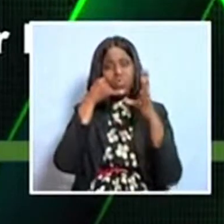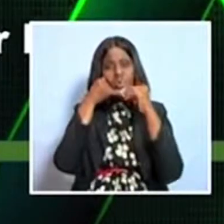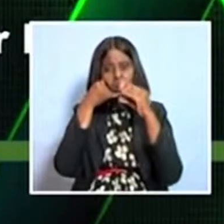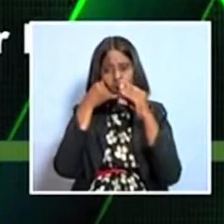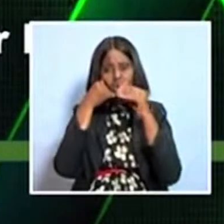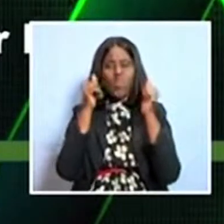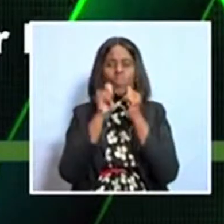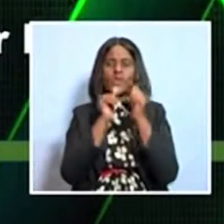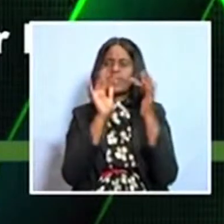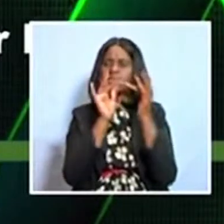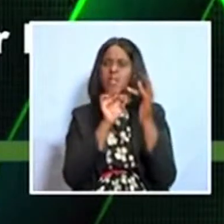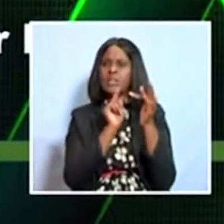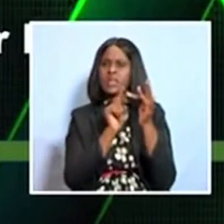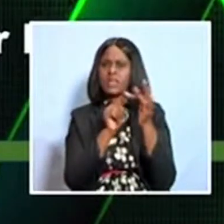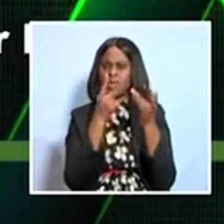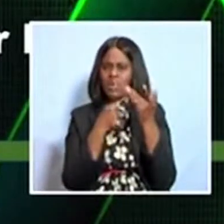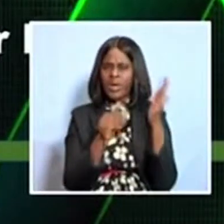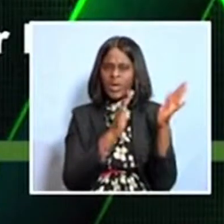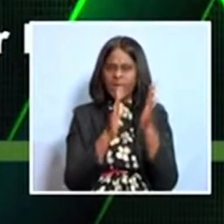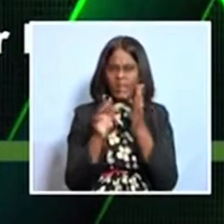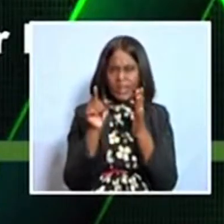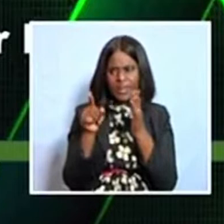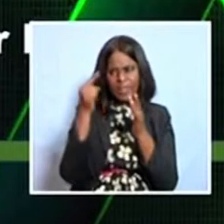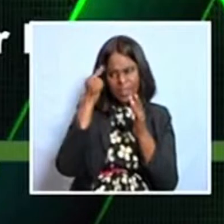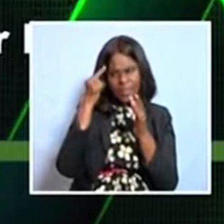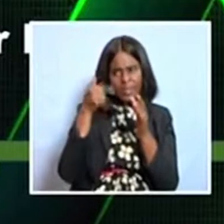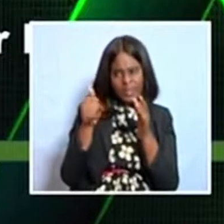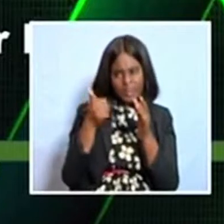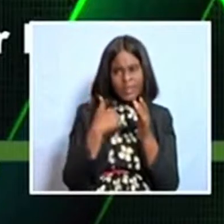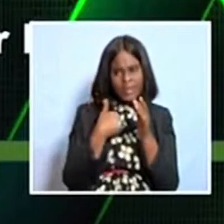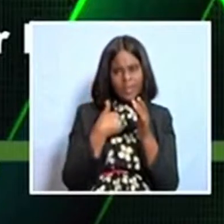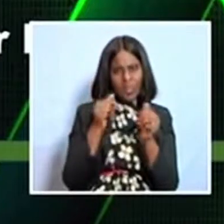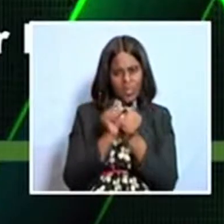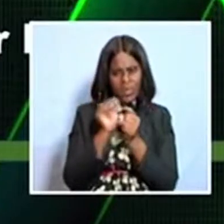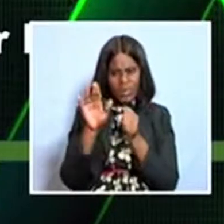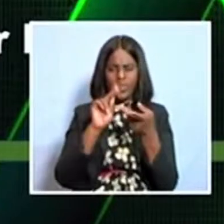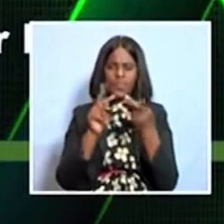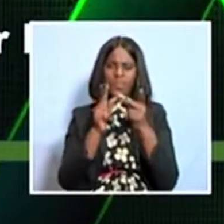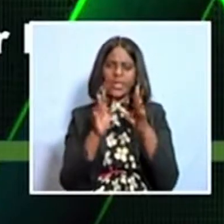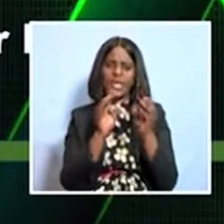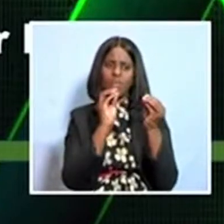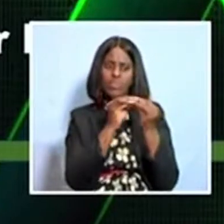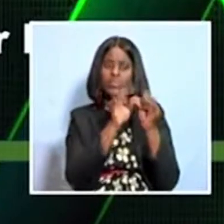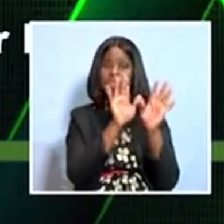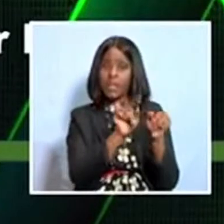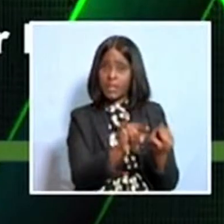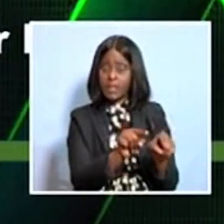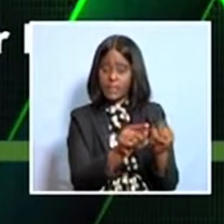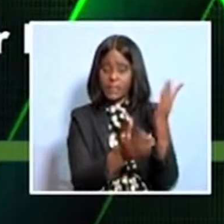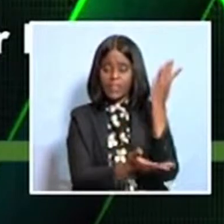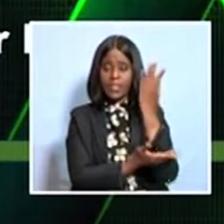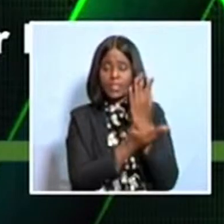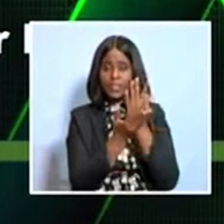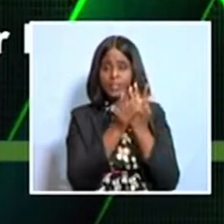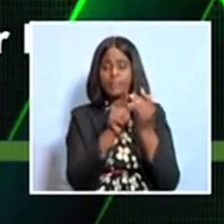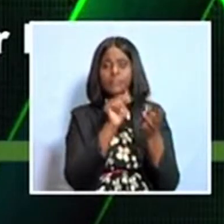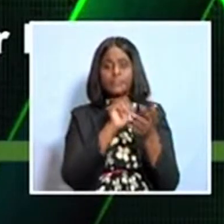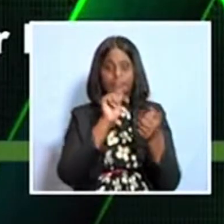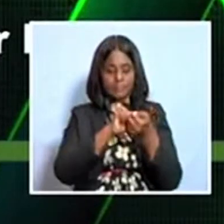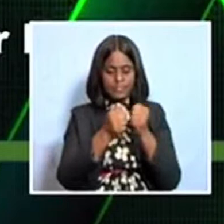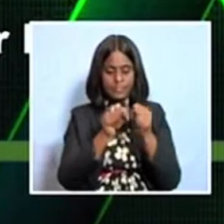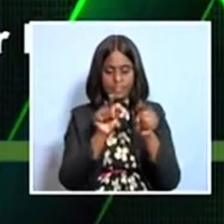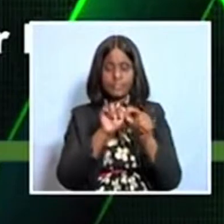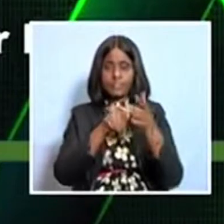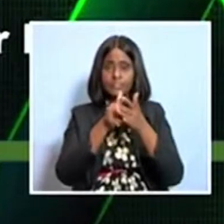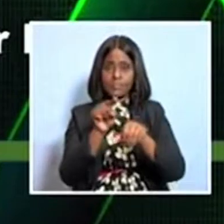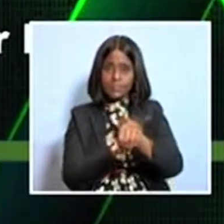internet. What strategies has the government and its partners put in place to improve these problems, and for how